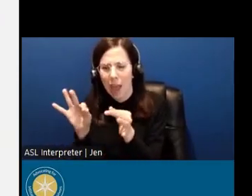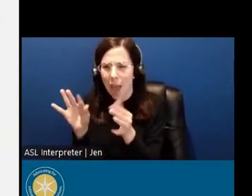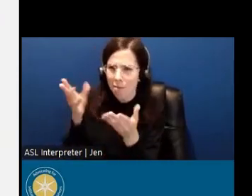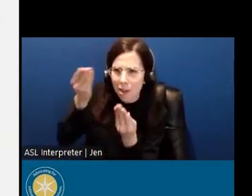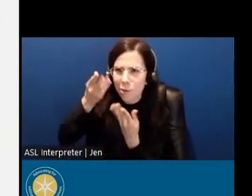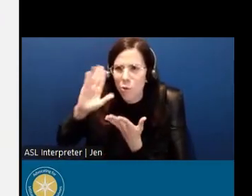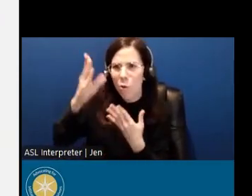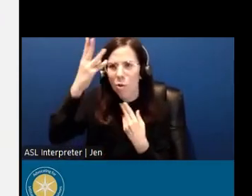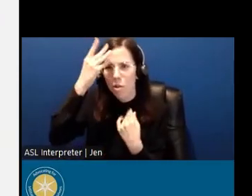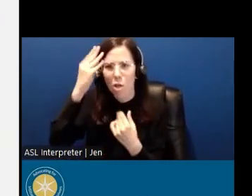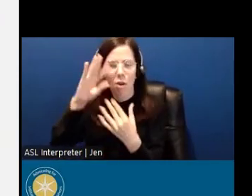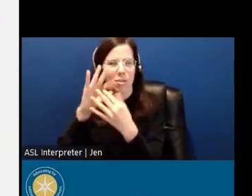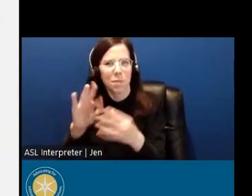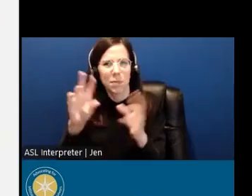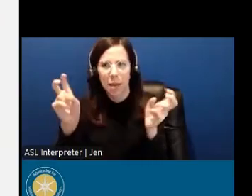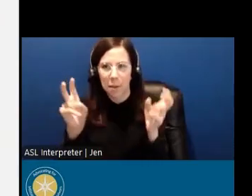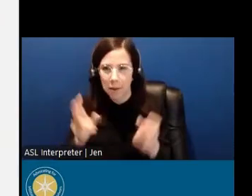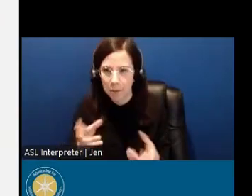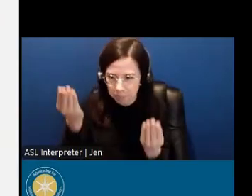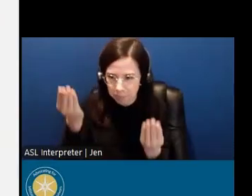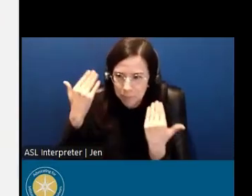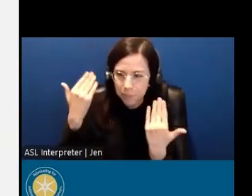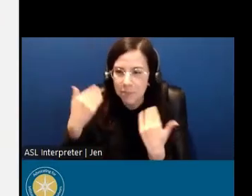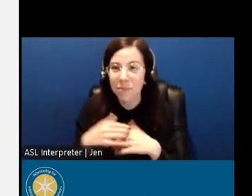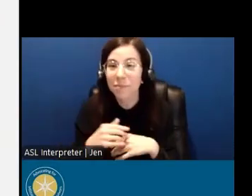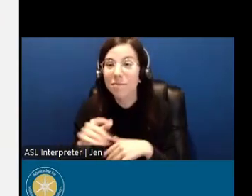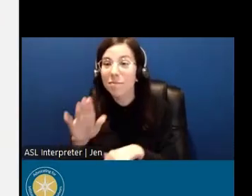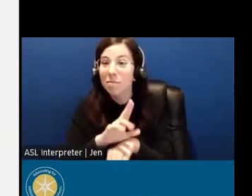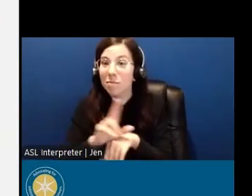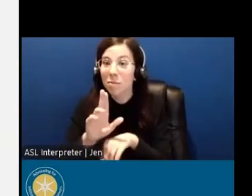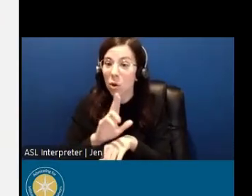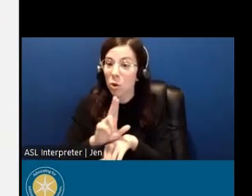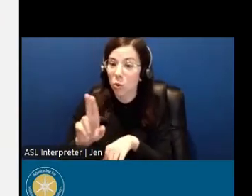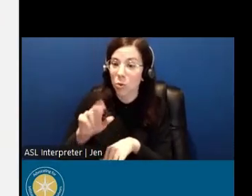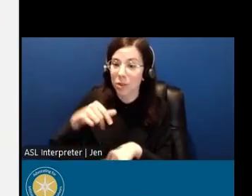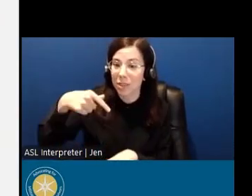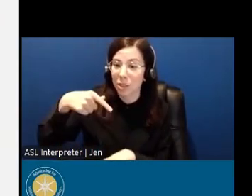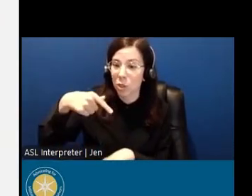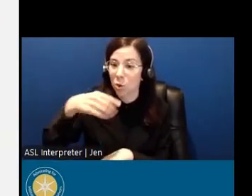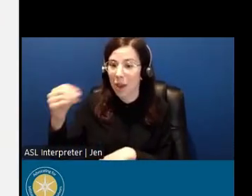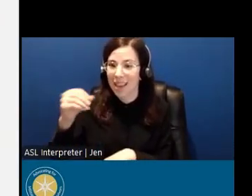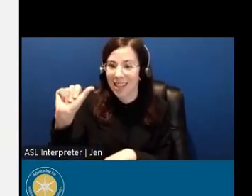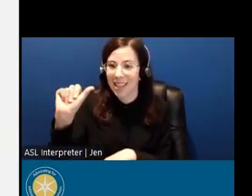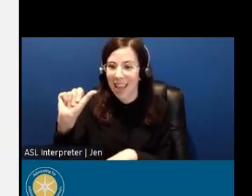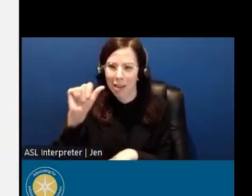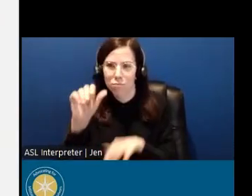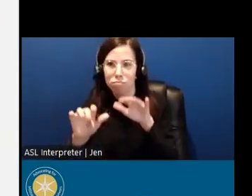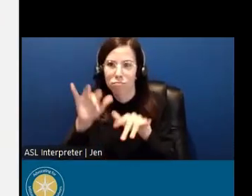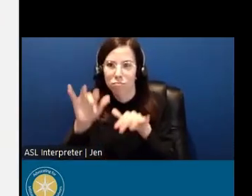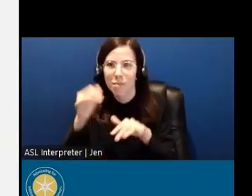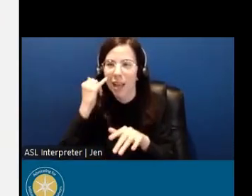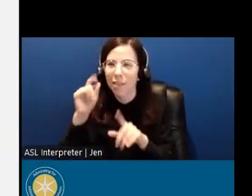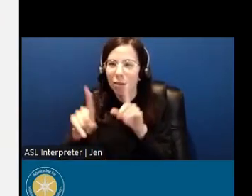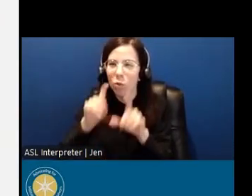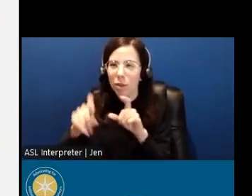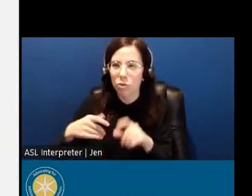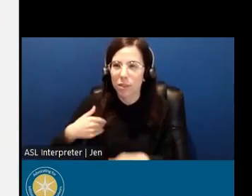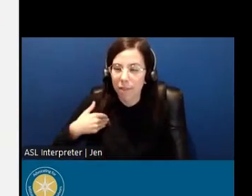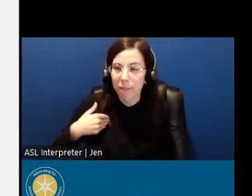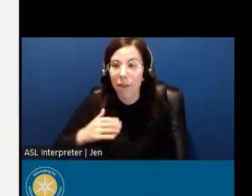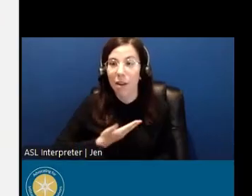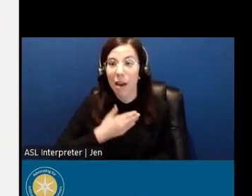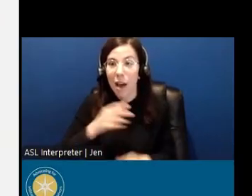to the topic. Please use the Q&A feature if you do have a specific question, and our panelists, our